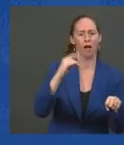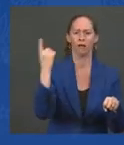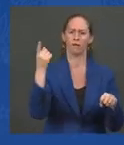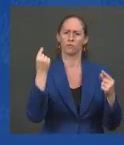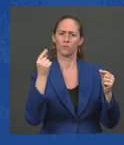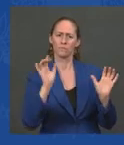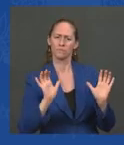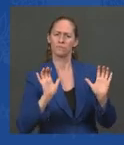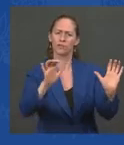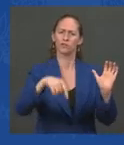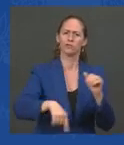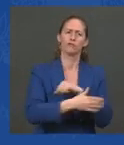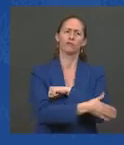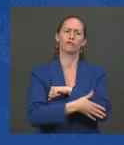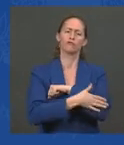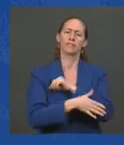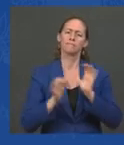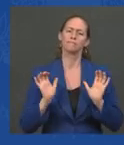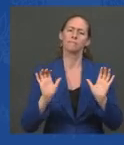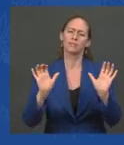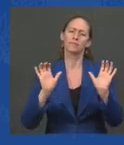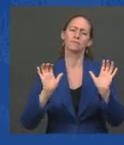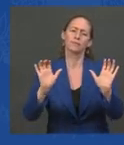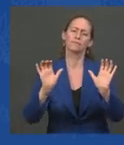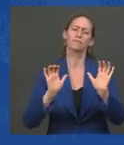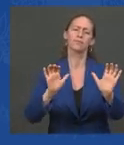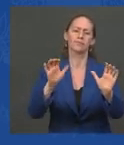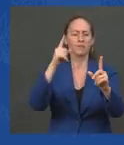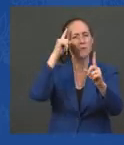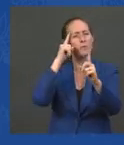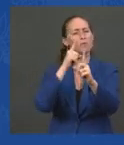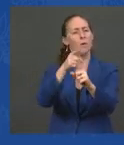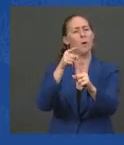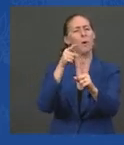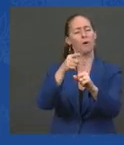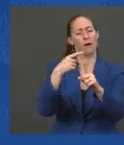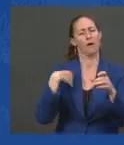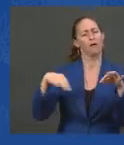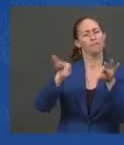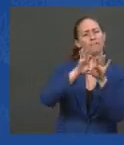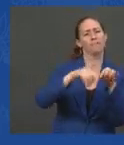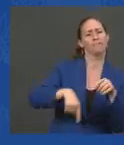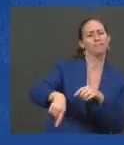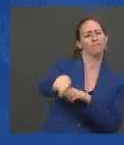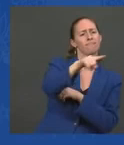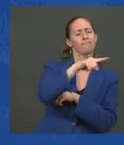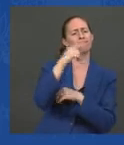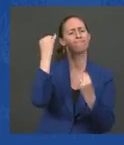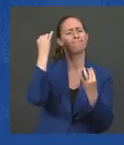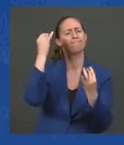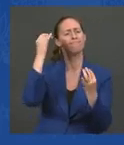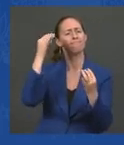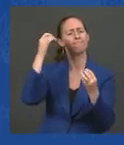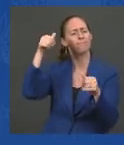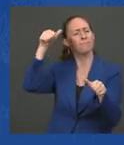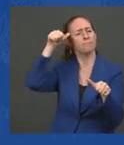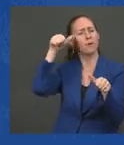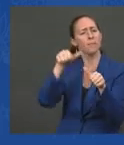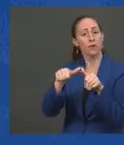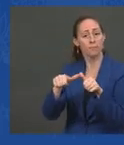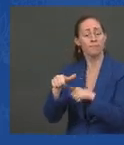that future. And it's important to remember, Dr. King pushed